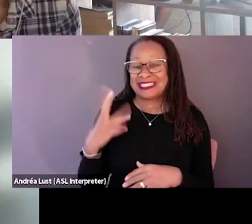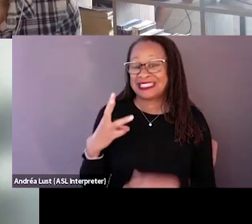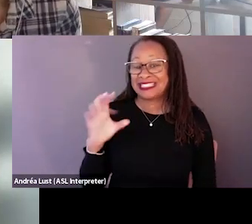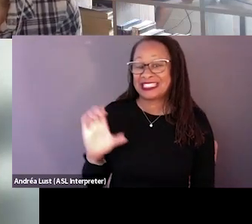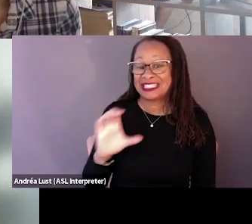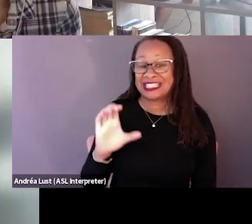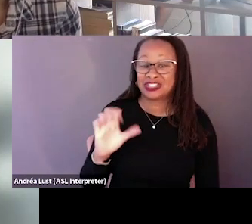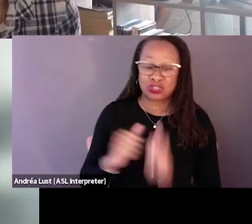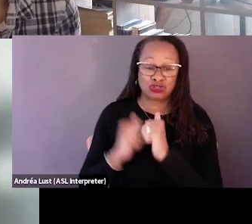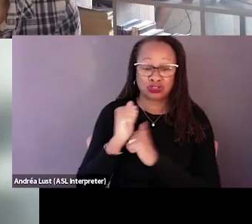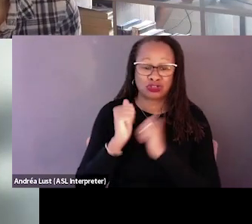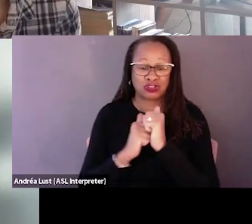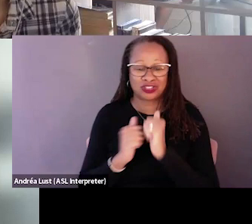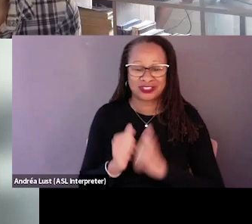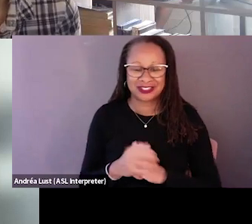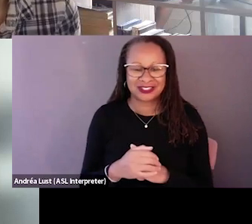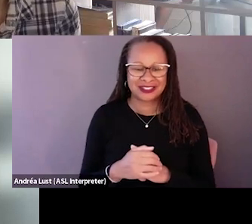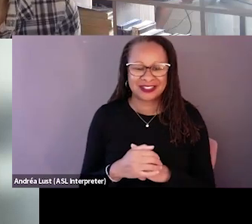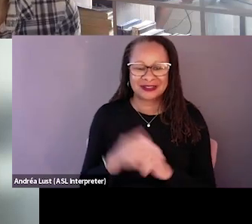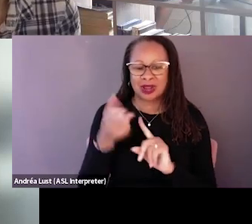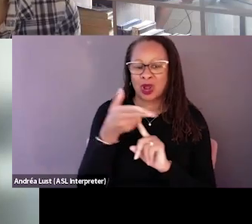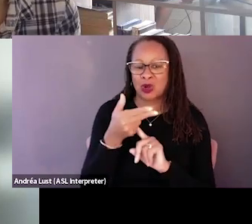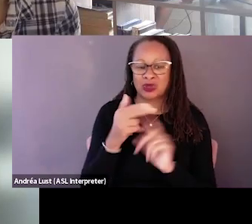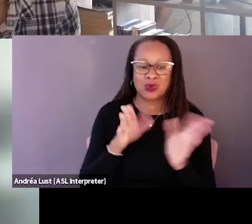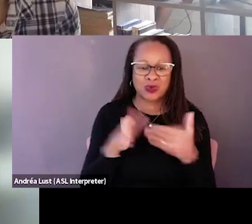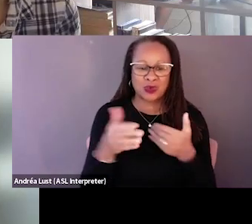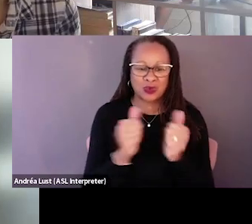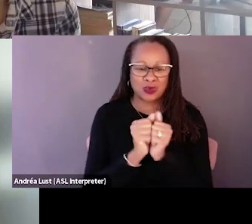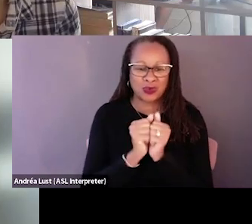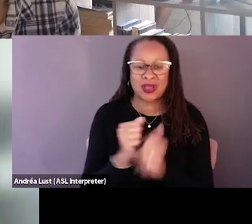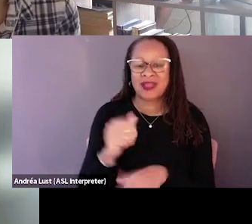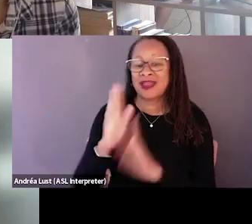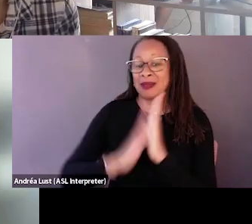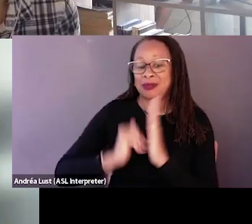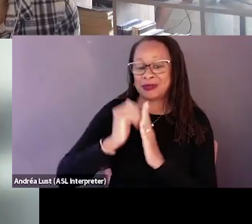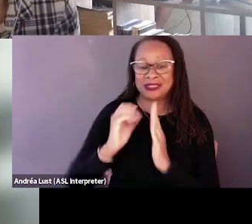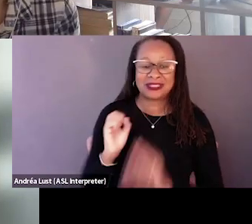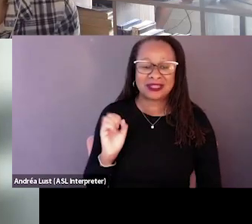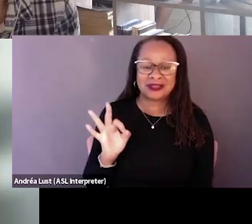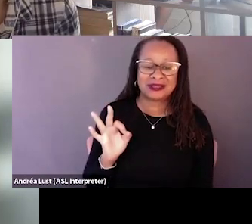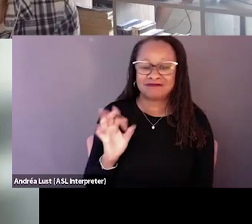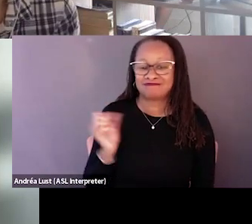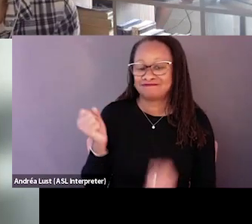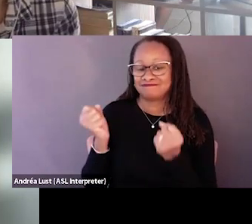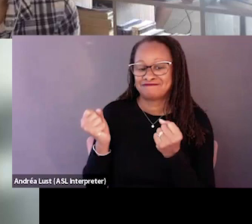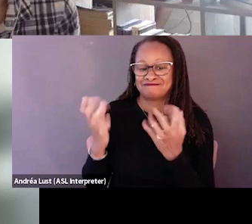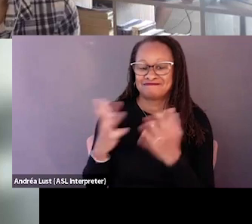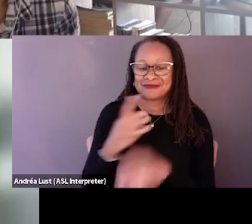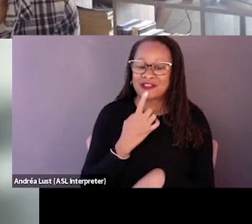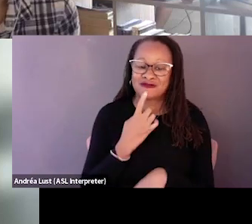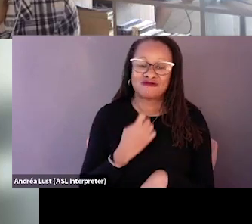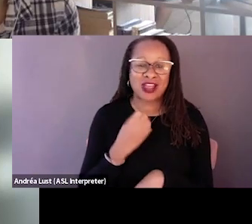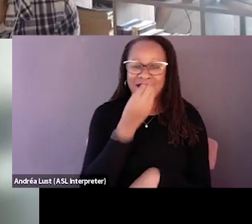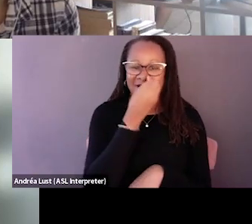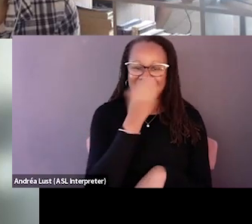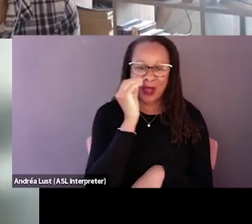century structure, hotel room with a painting of many red